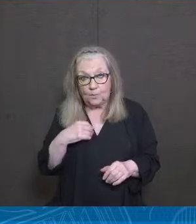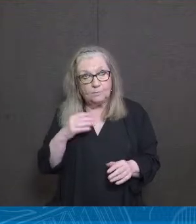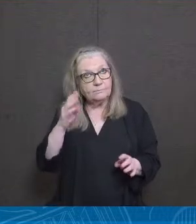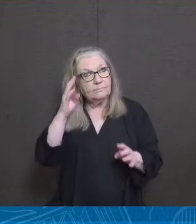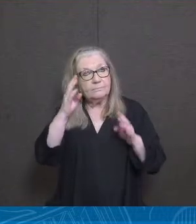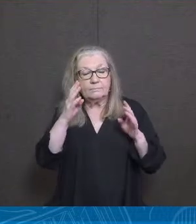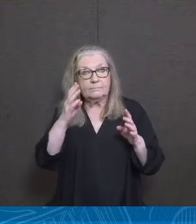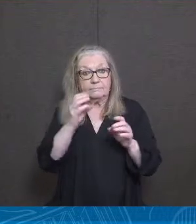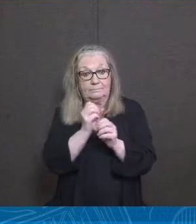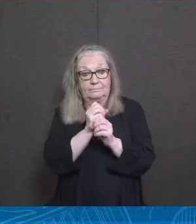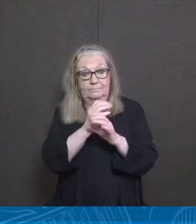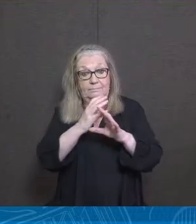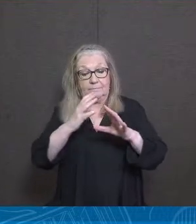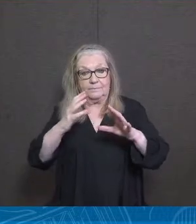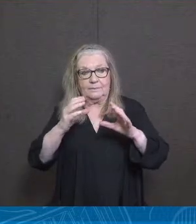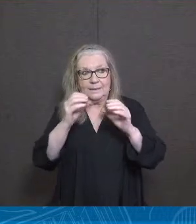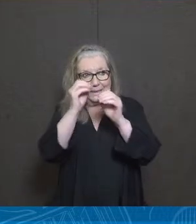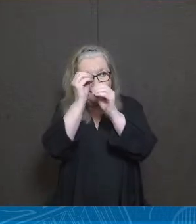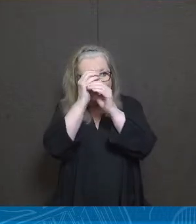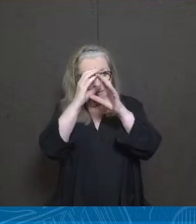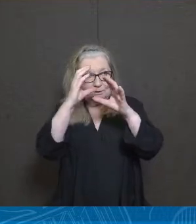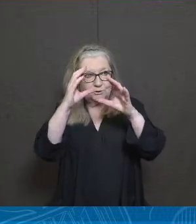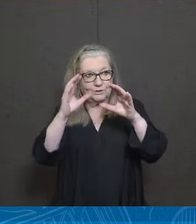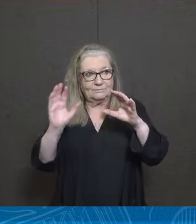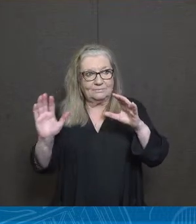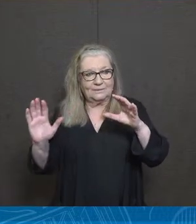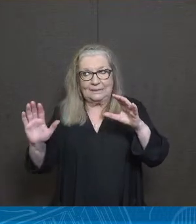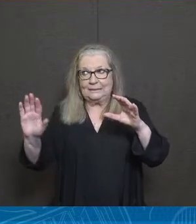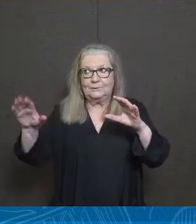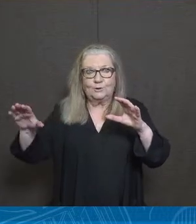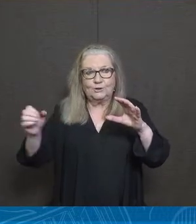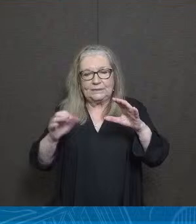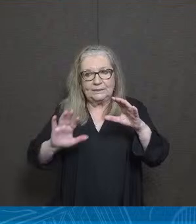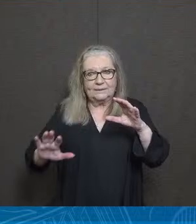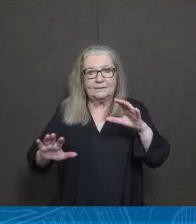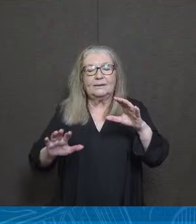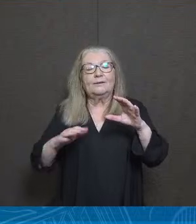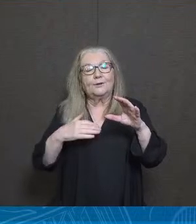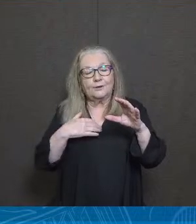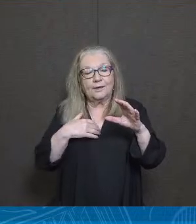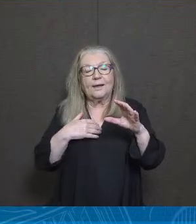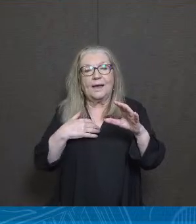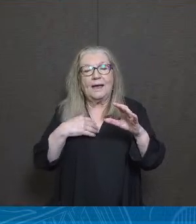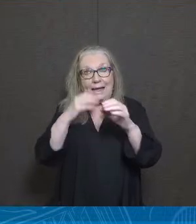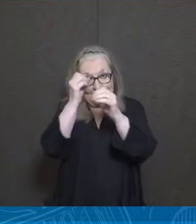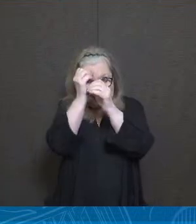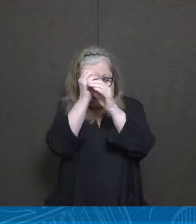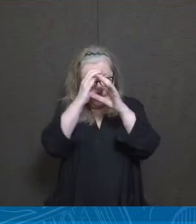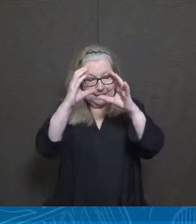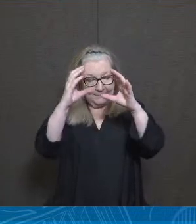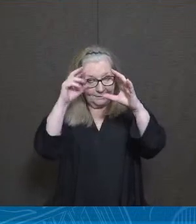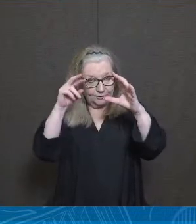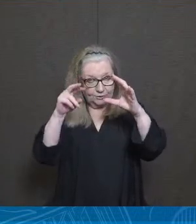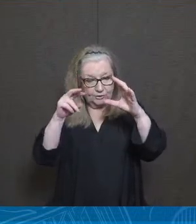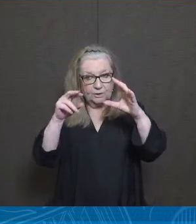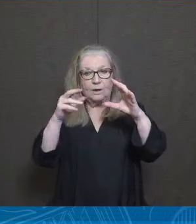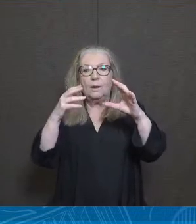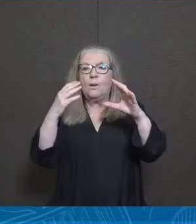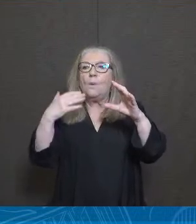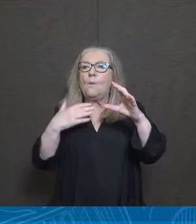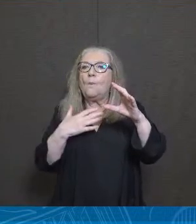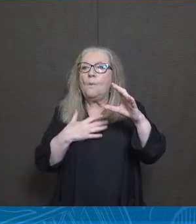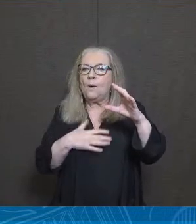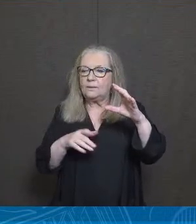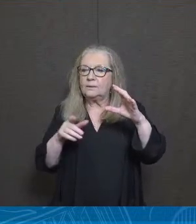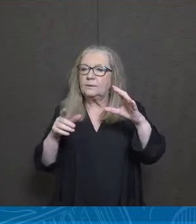image that, not yet, but that's okay. I generated an image that I wanted, to represent basically what I'm